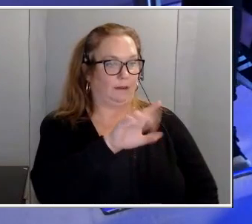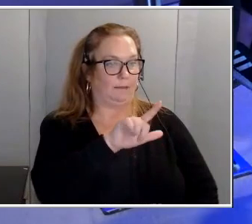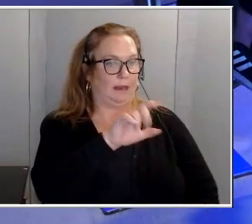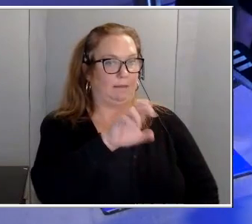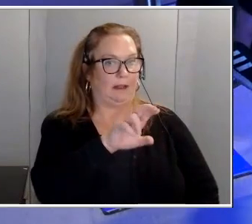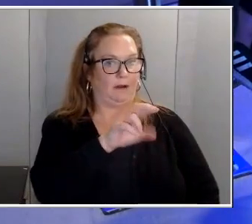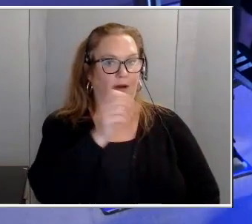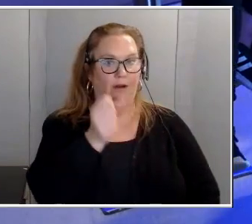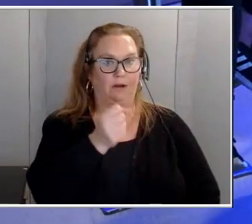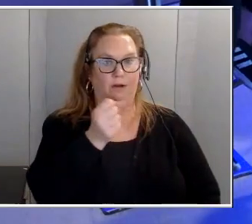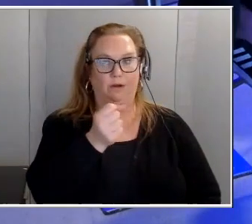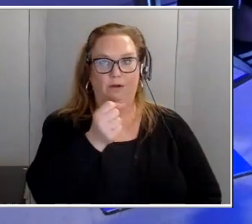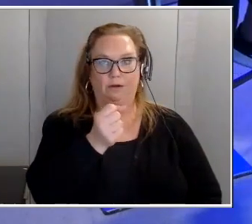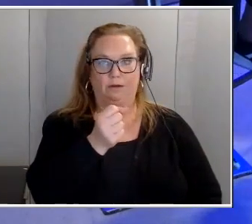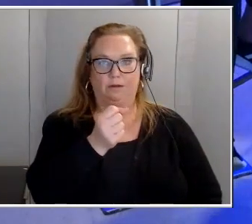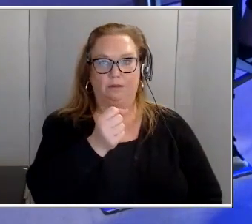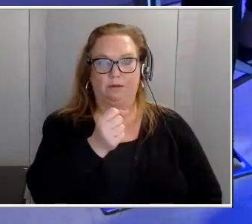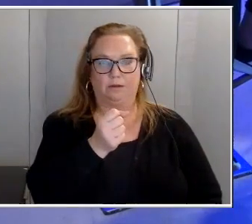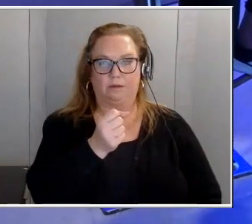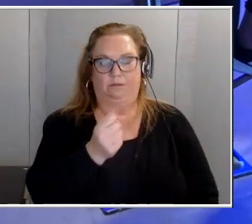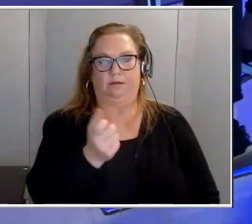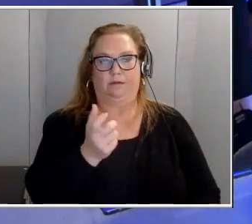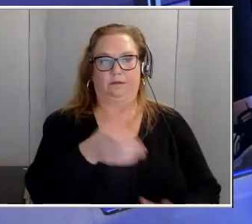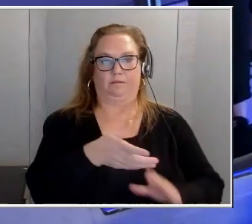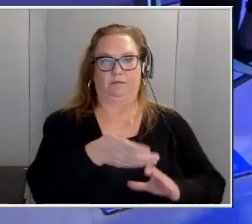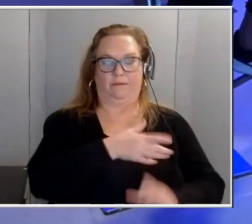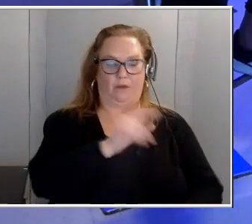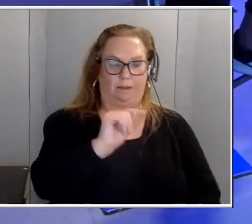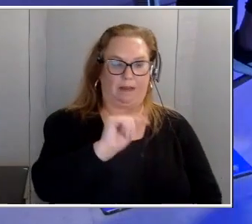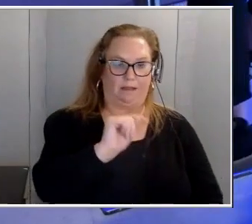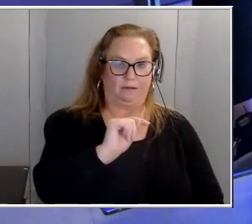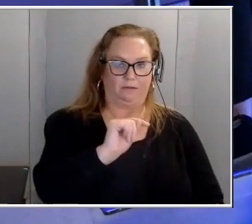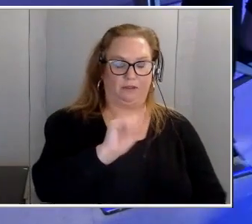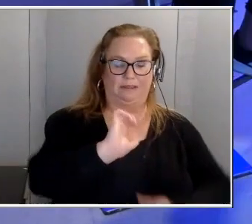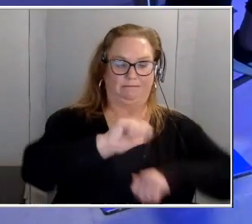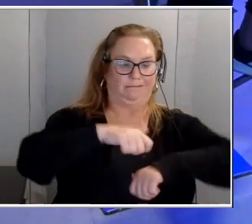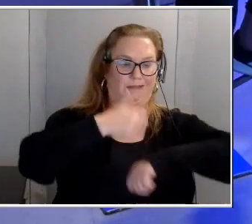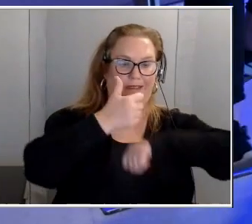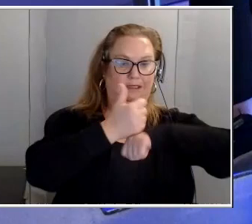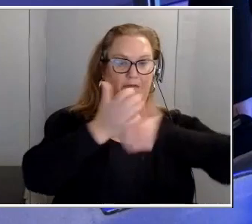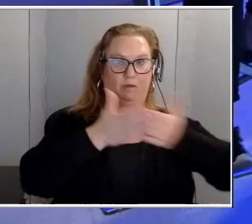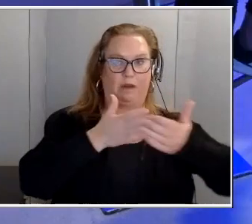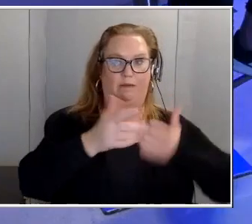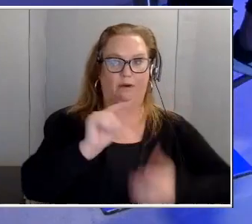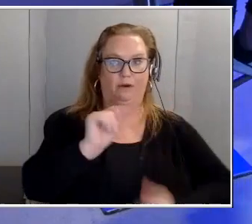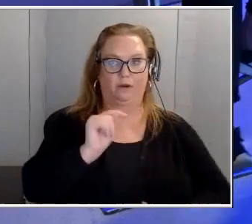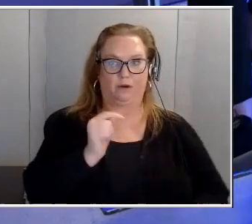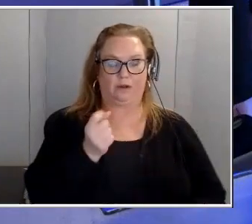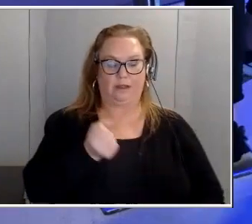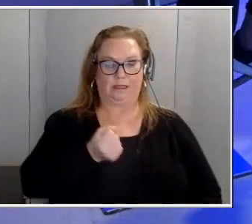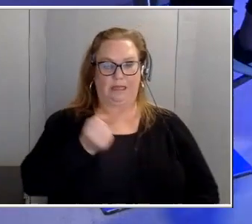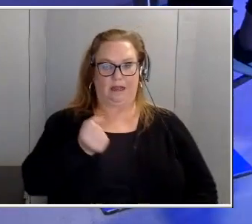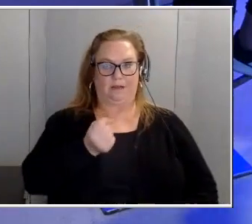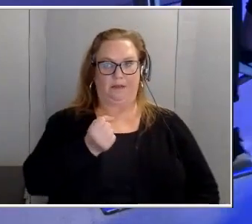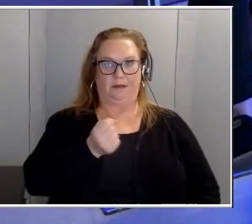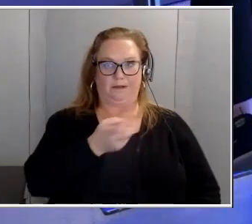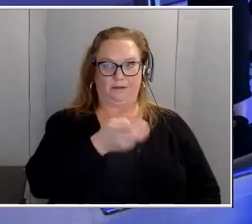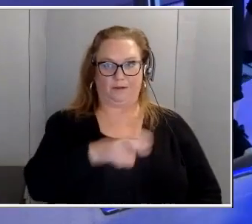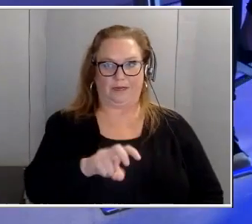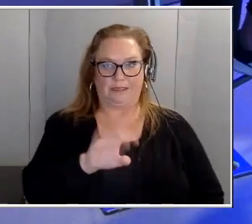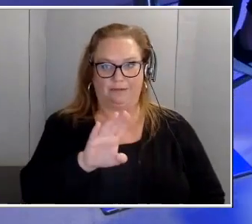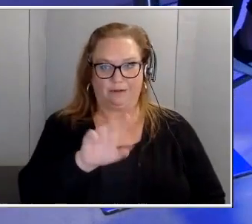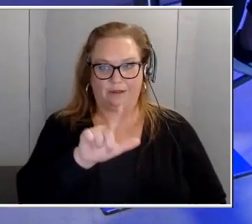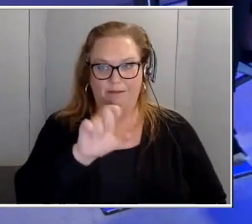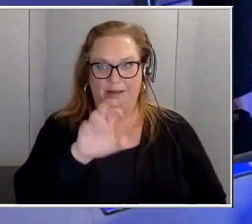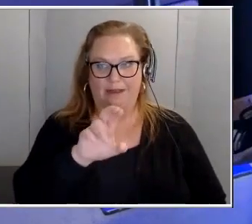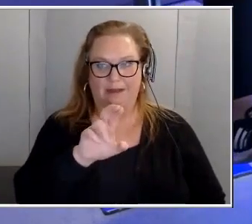the movie, and that my trip to the bathroom beforehand simply sets the stage for whatever urine is held back to be transferred to the bladder,